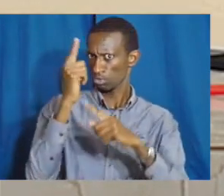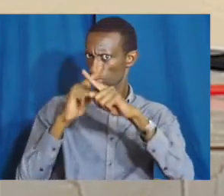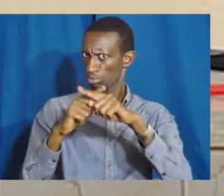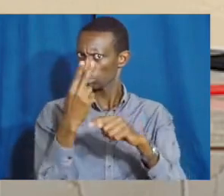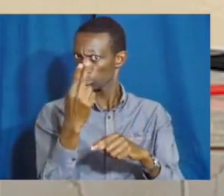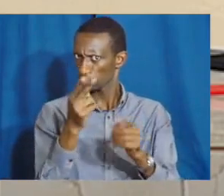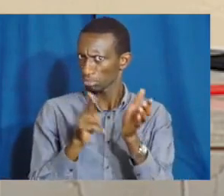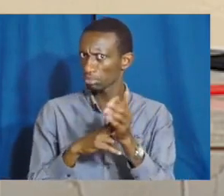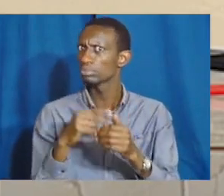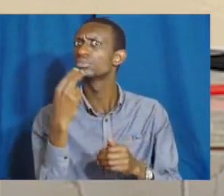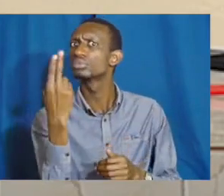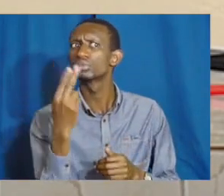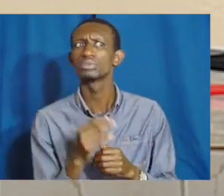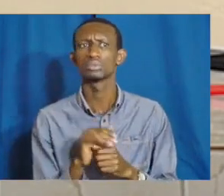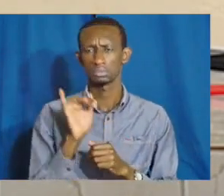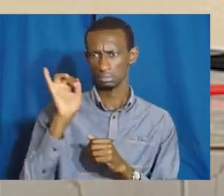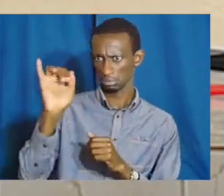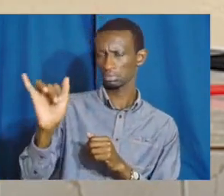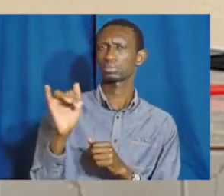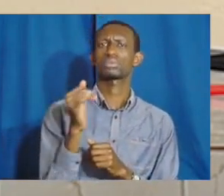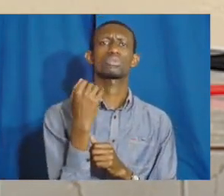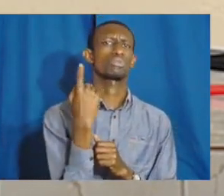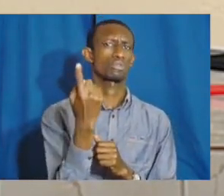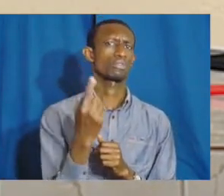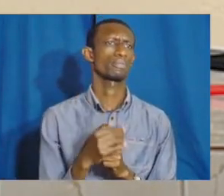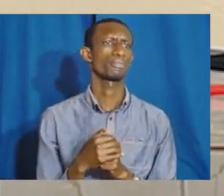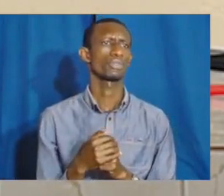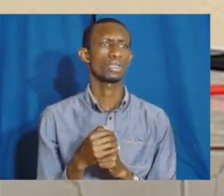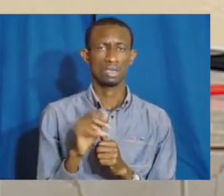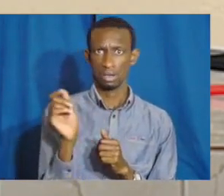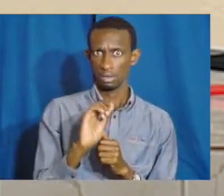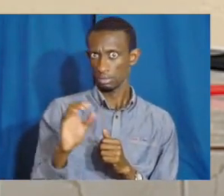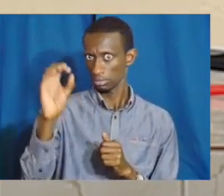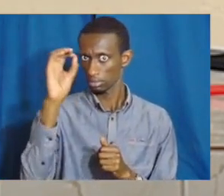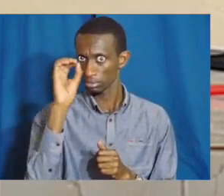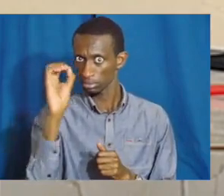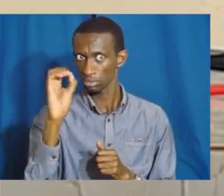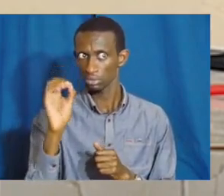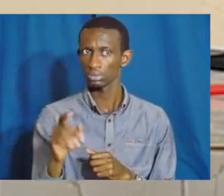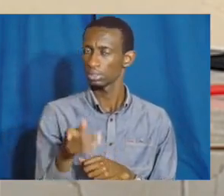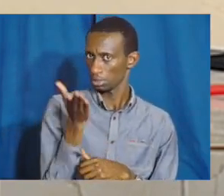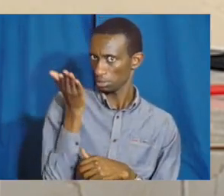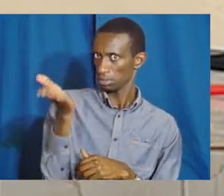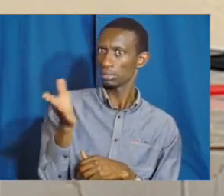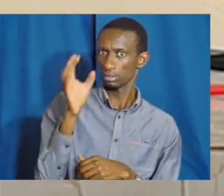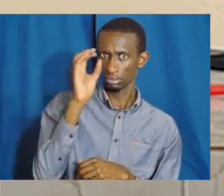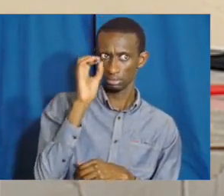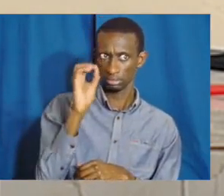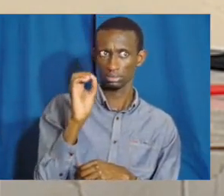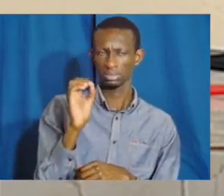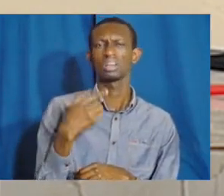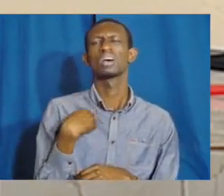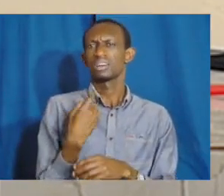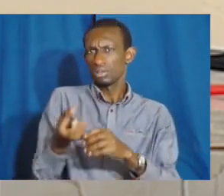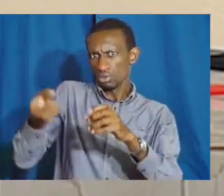is 2. I remain with 1. I put here 0, and 0, of course, I have to put 5